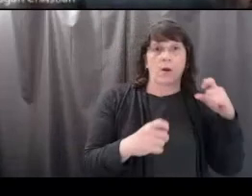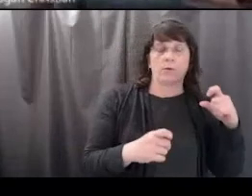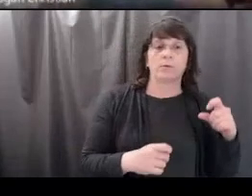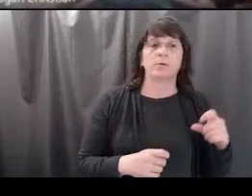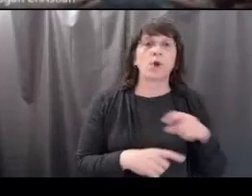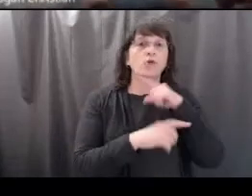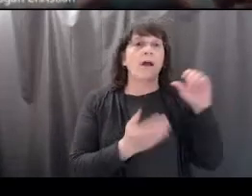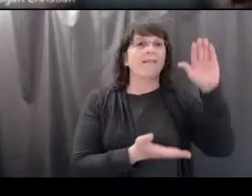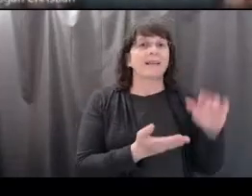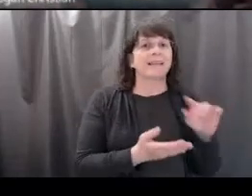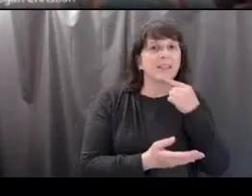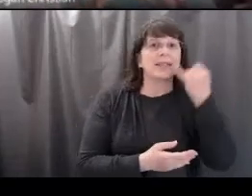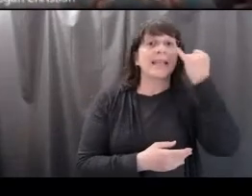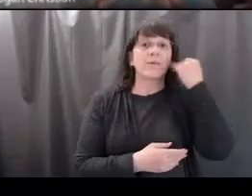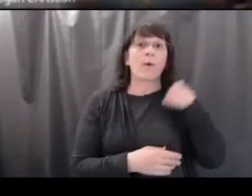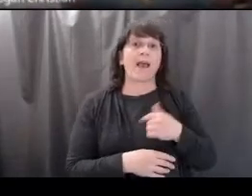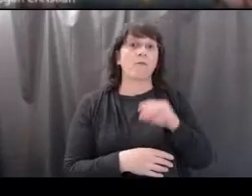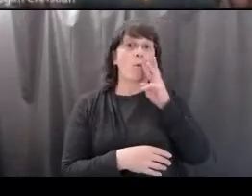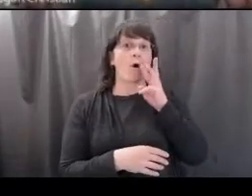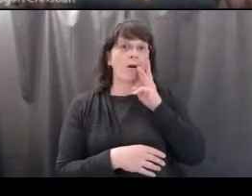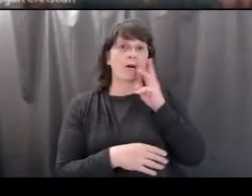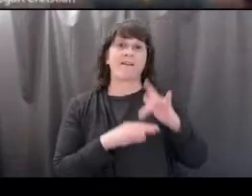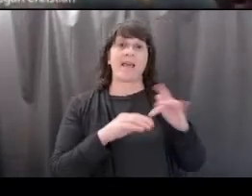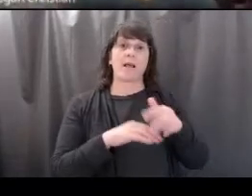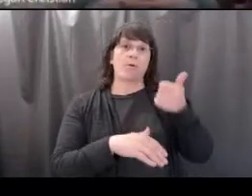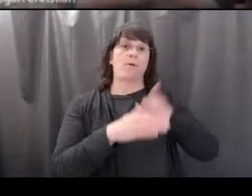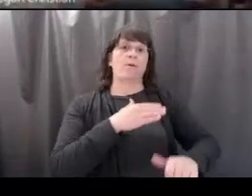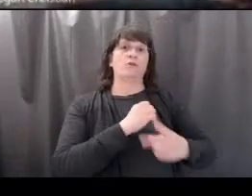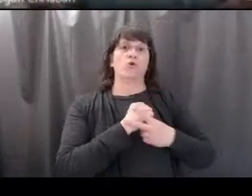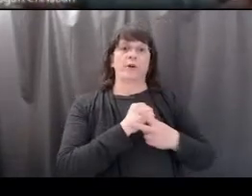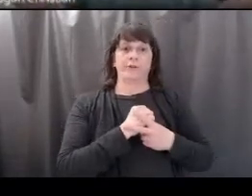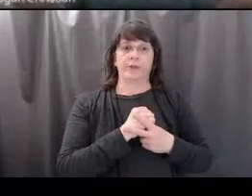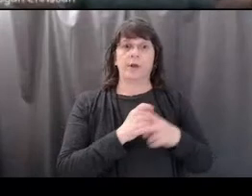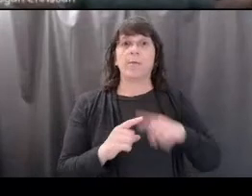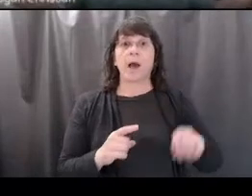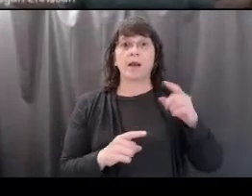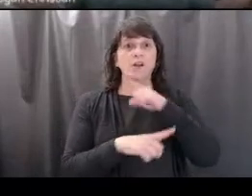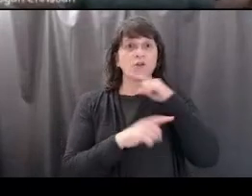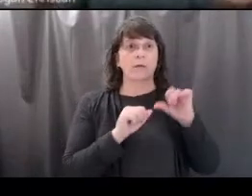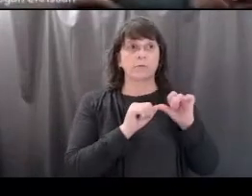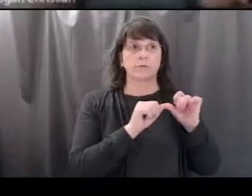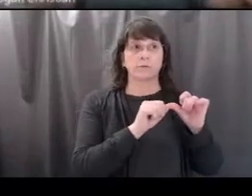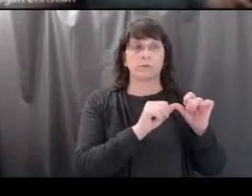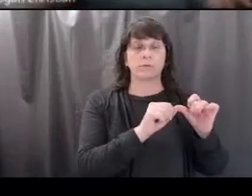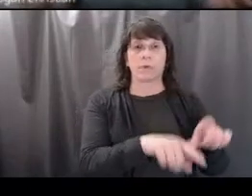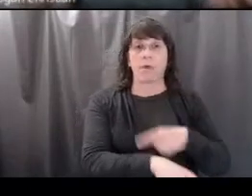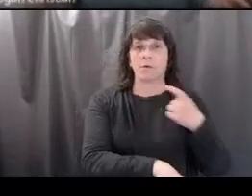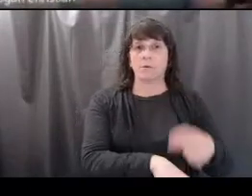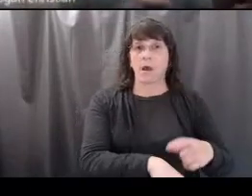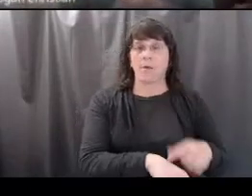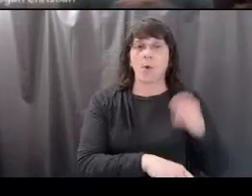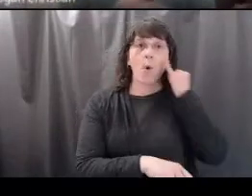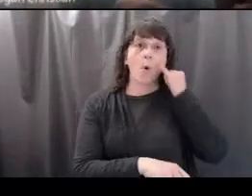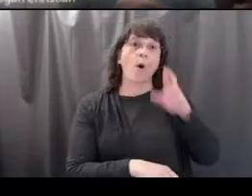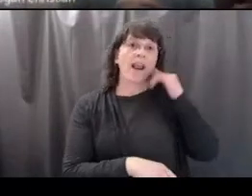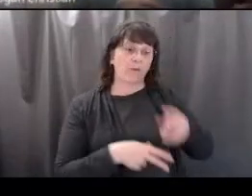is less severe if we have water available in storage. But when droughts go on for a long period of time, or if we're just extracting a lot